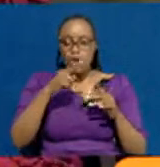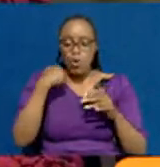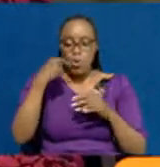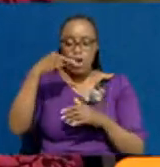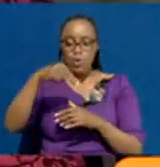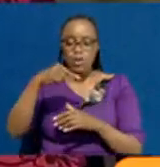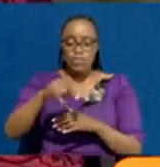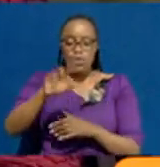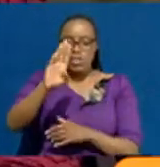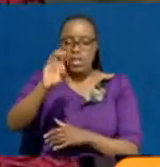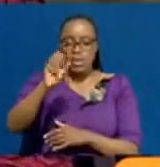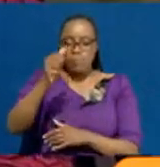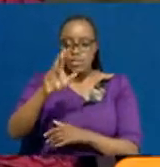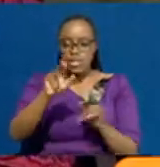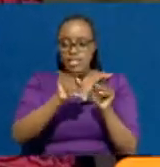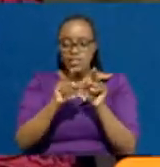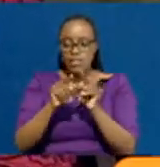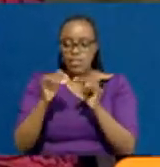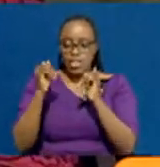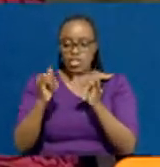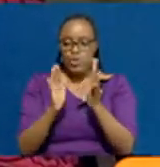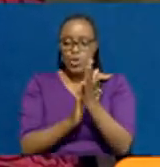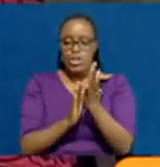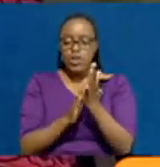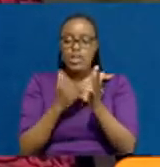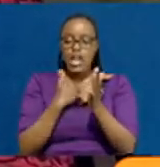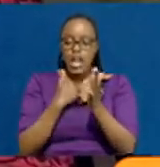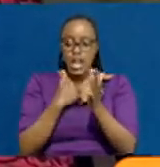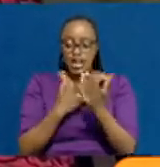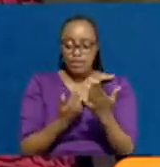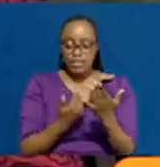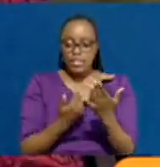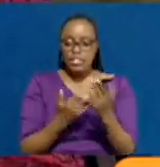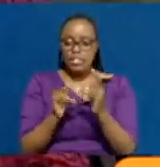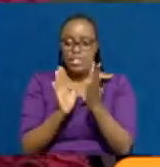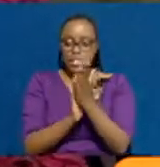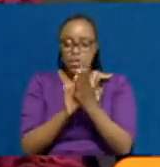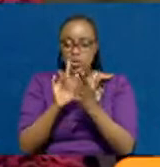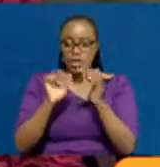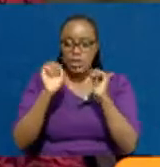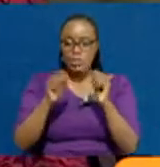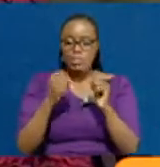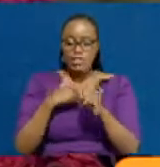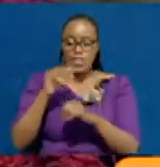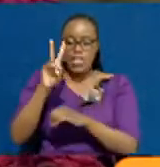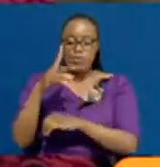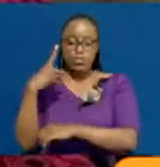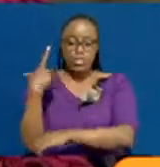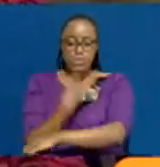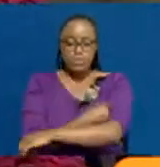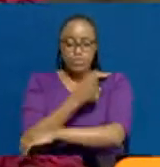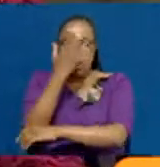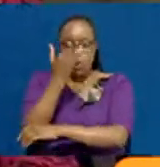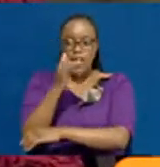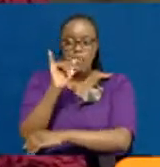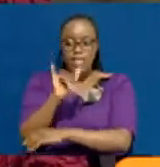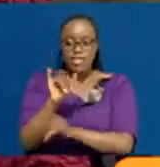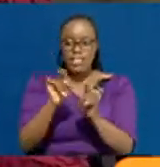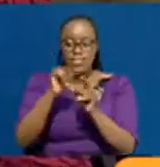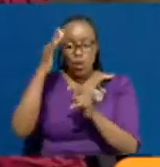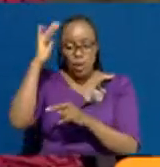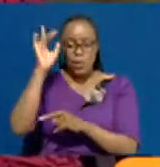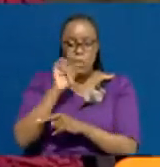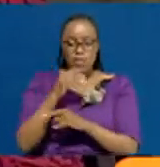their booster. And even in the new recommendation we made, we actually recommended that they can go for a second booster because that we know that